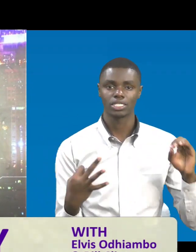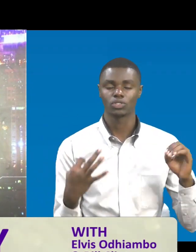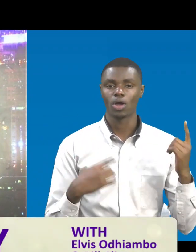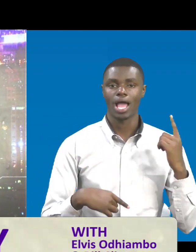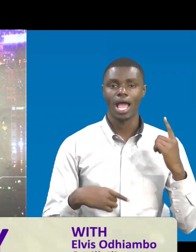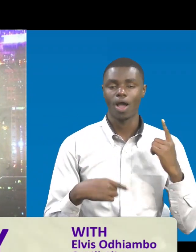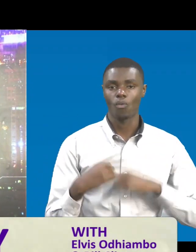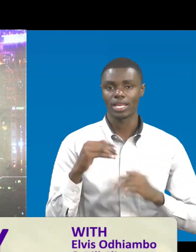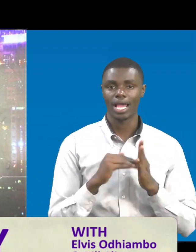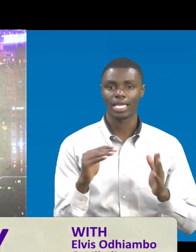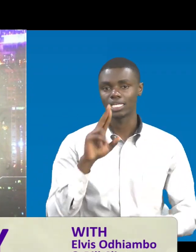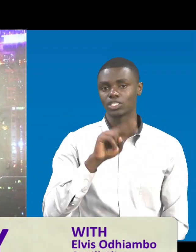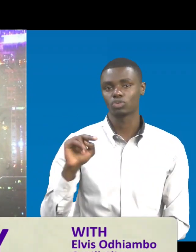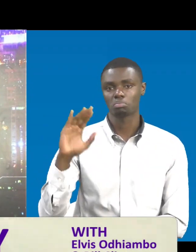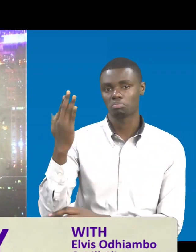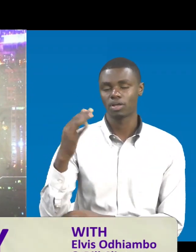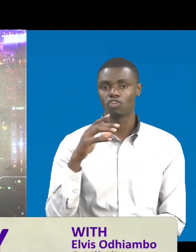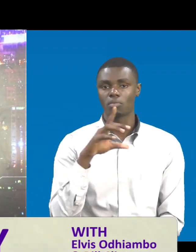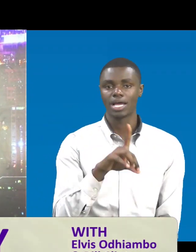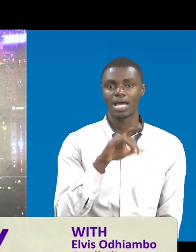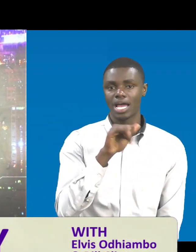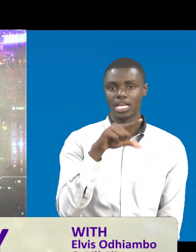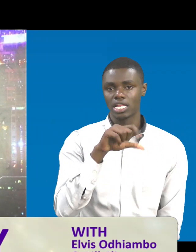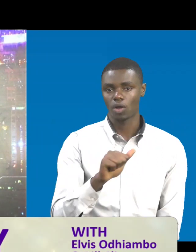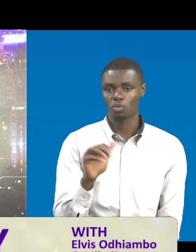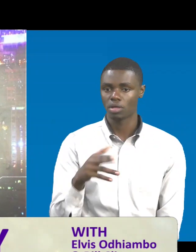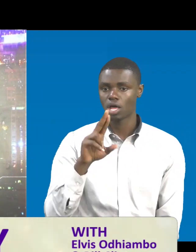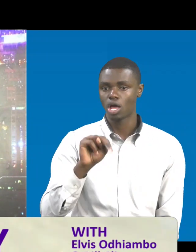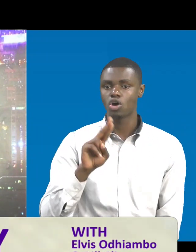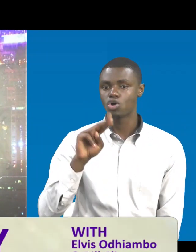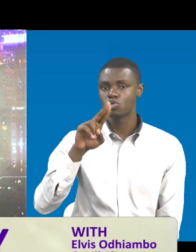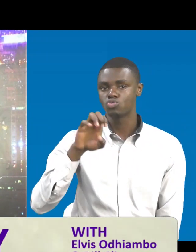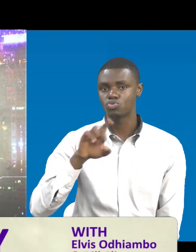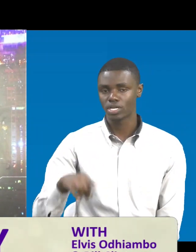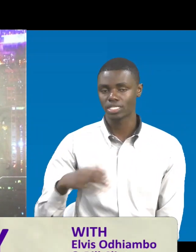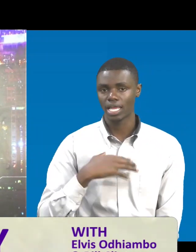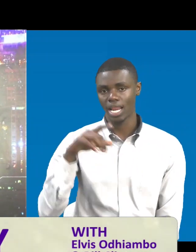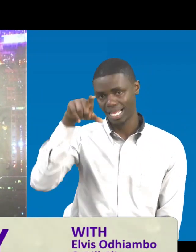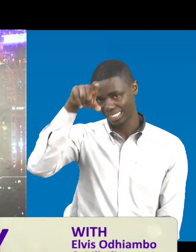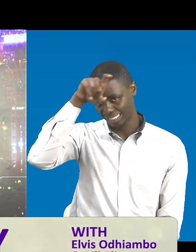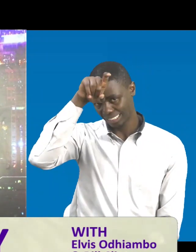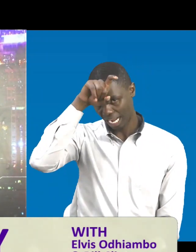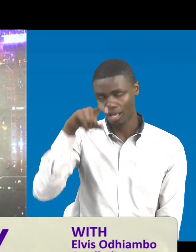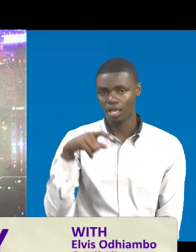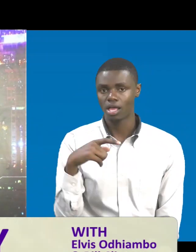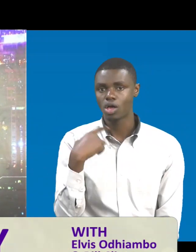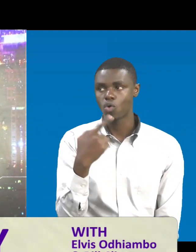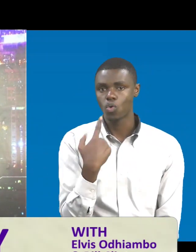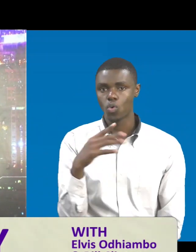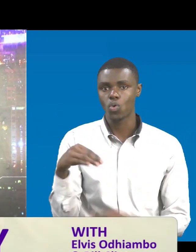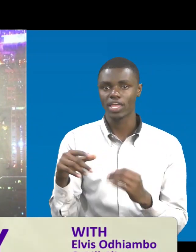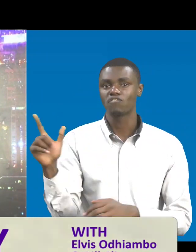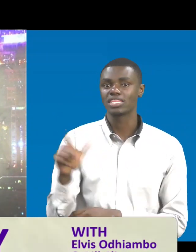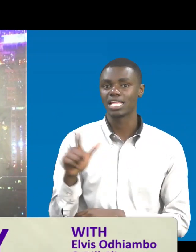Nottingham Forest, with goals from Diogo Jota, Nunes, and later on Mohamed Salah, who gave the